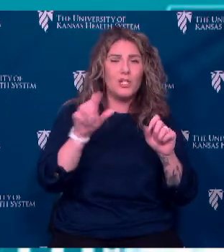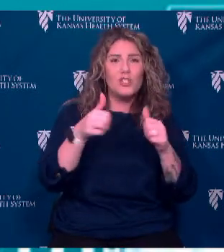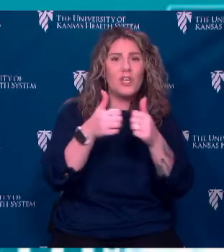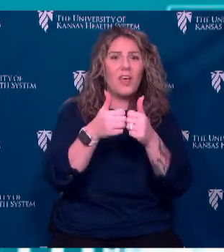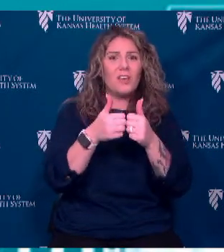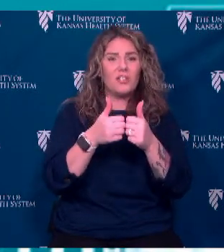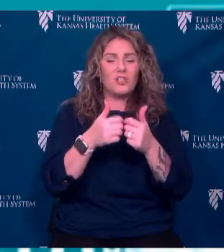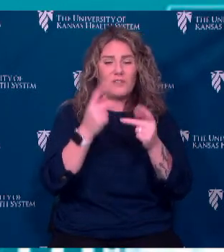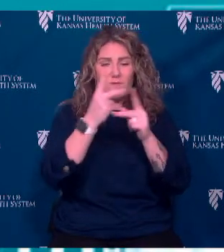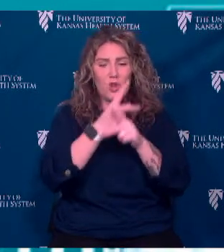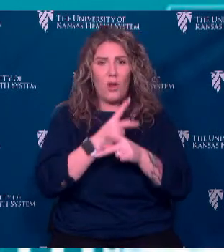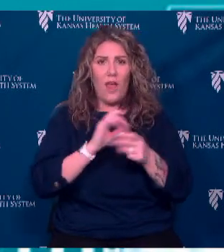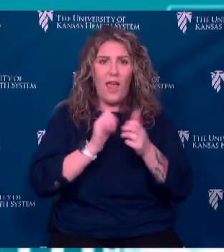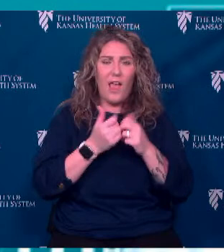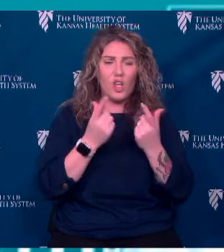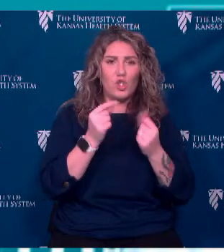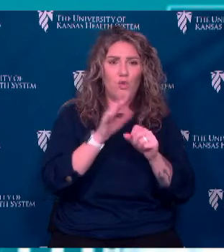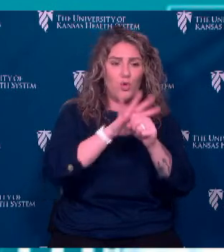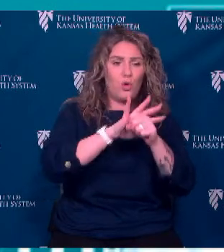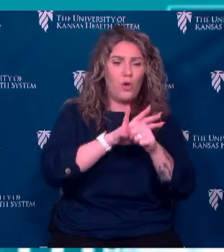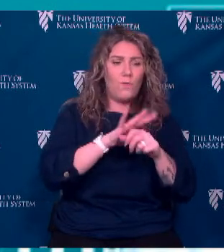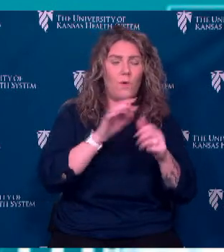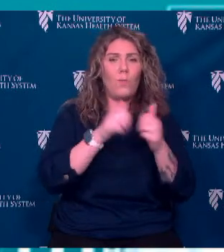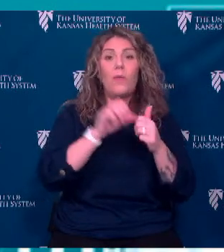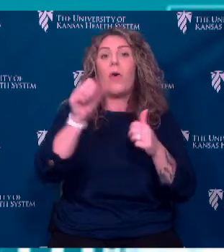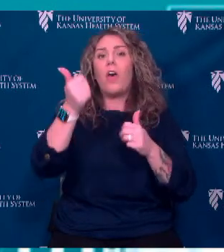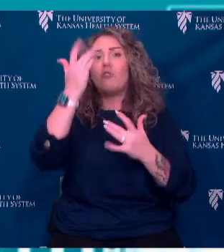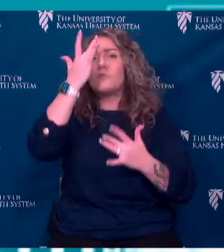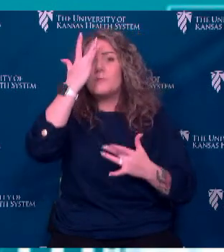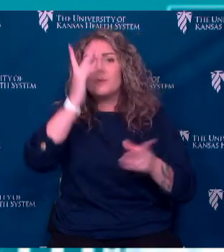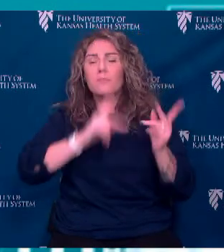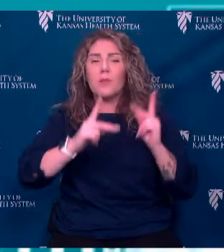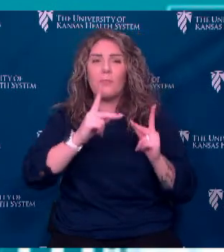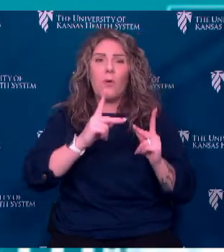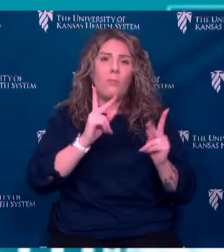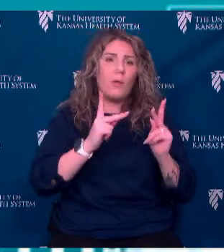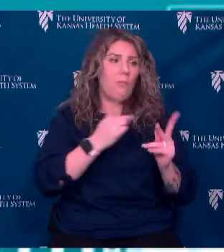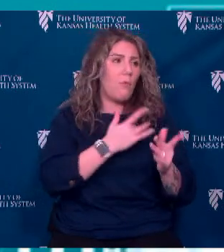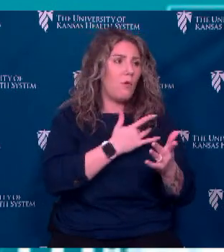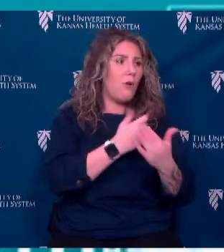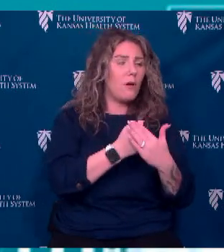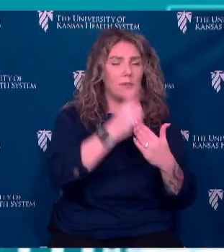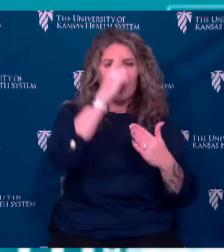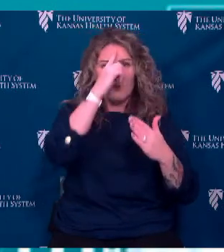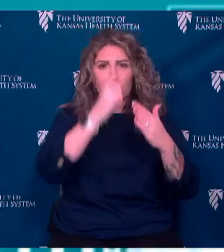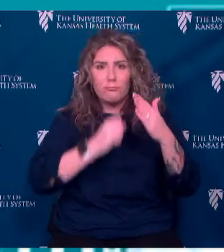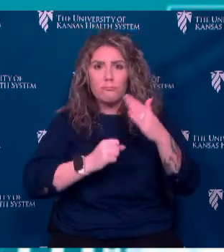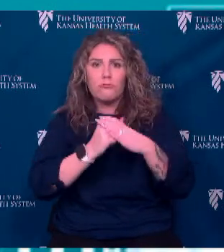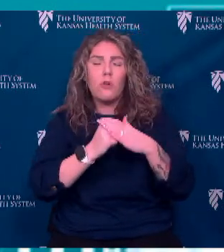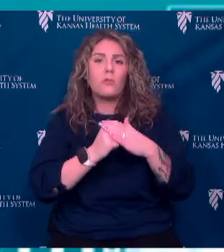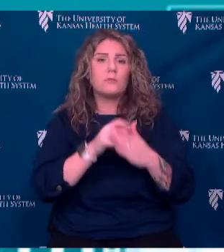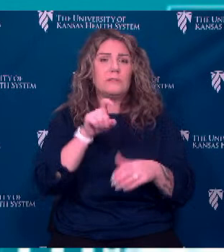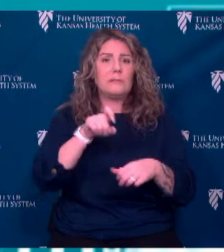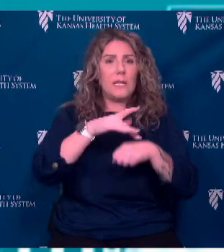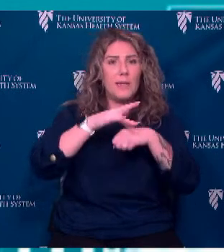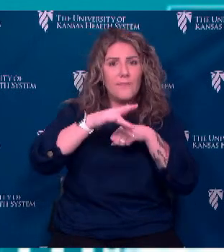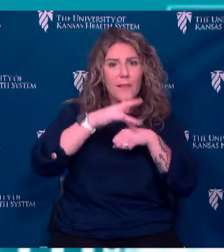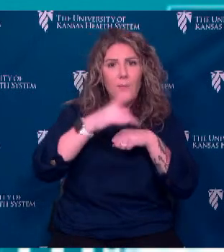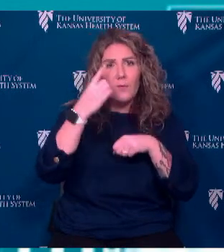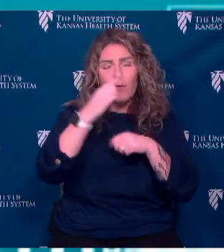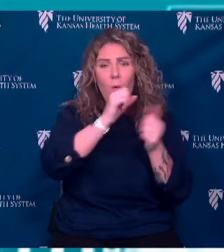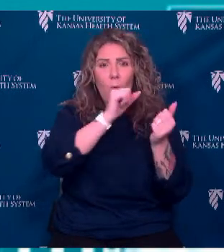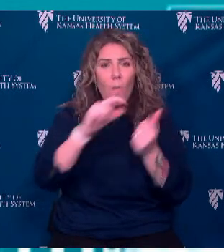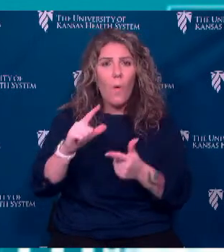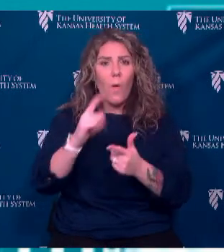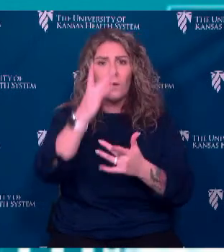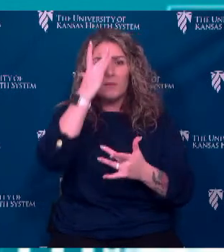figure out how to do COVID when there are other sick people out there, that people having heart attacks, people having strokes, and we need to be available for all those sick people,